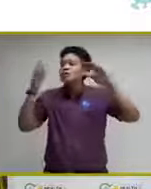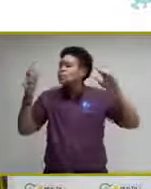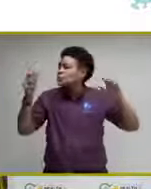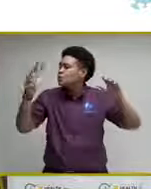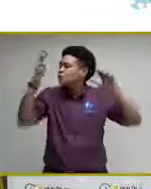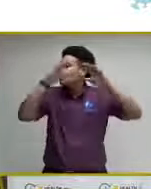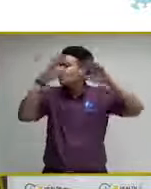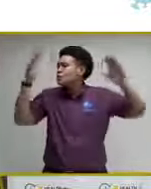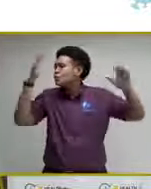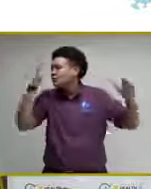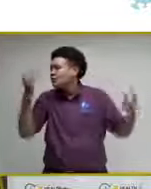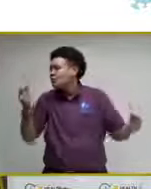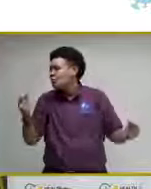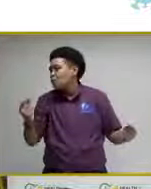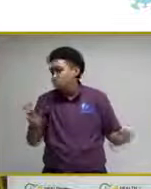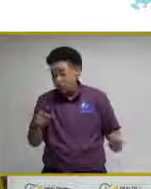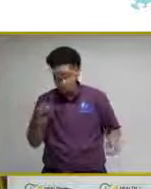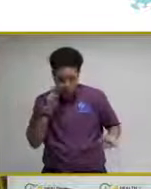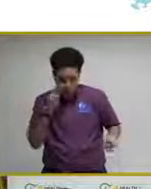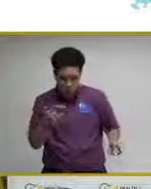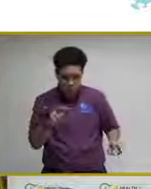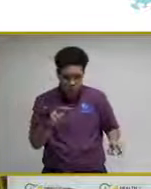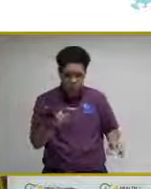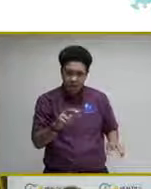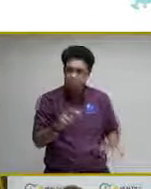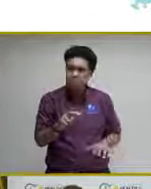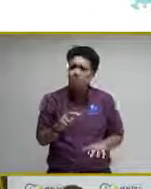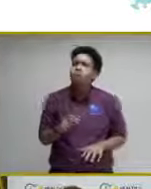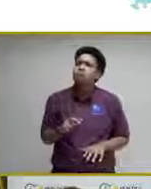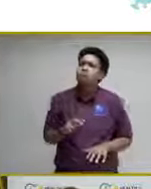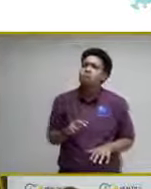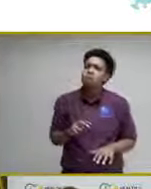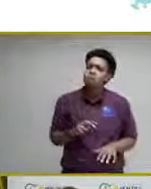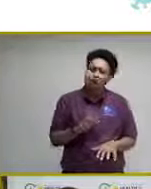like. Now let's look at the appointment process.